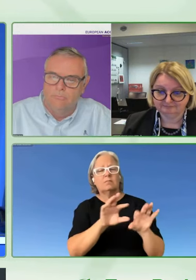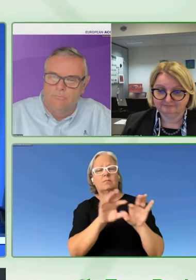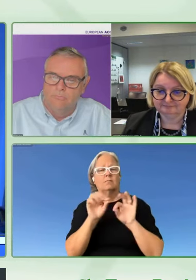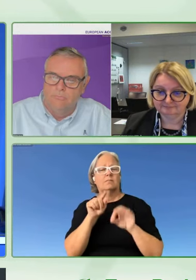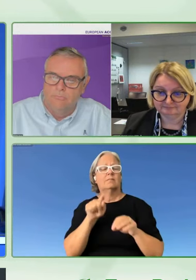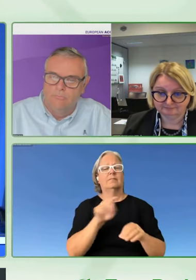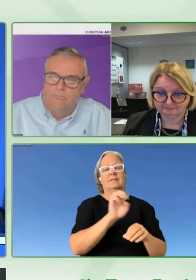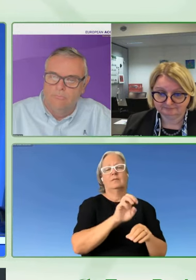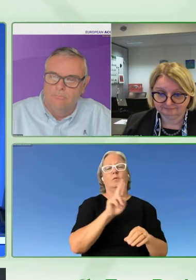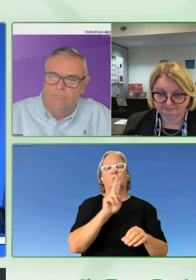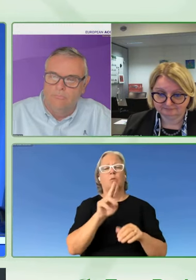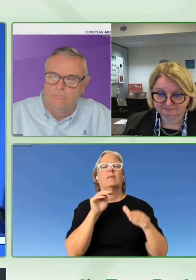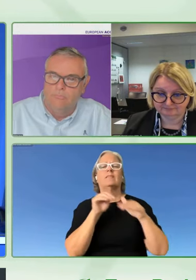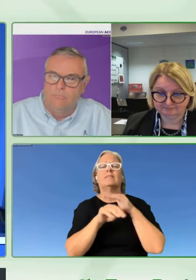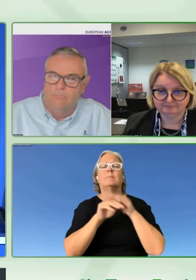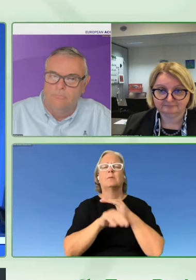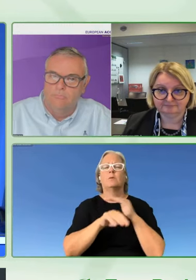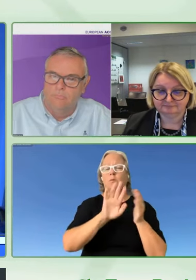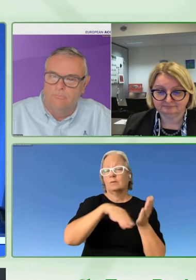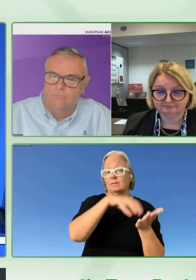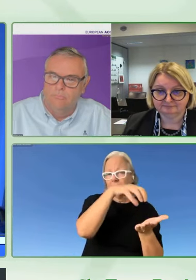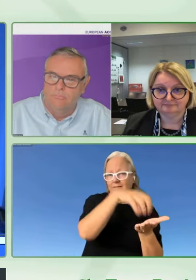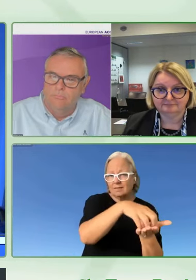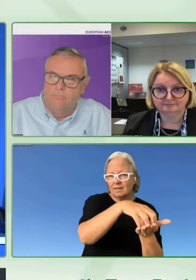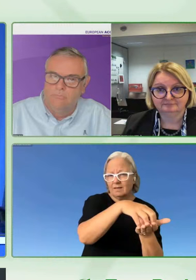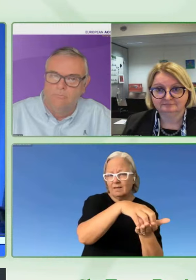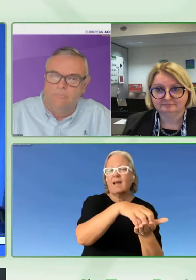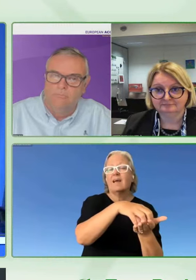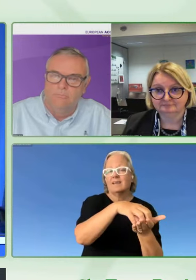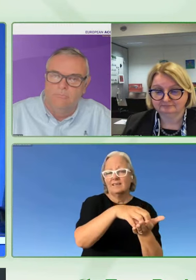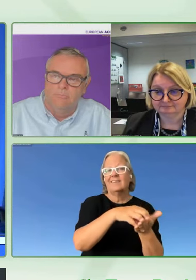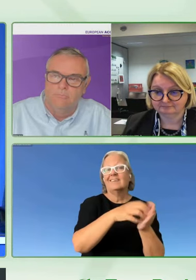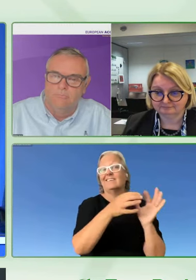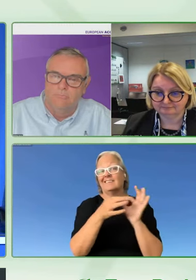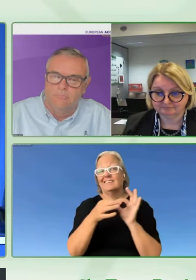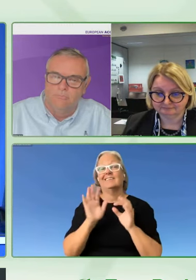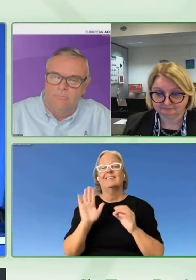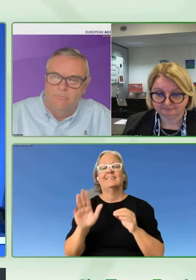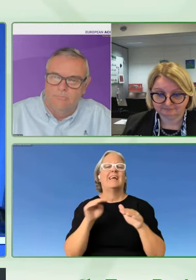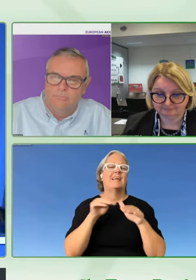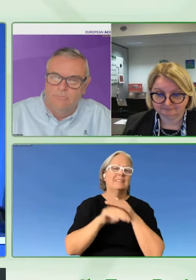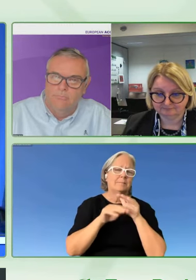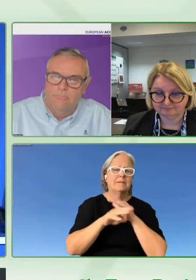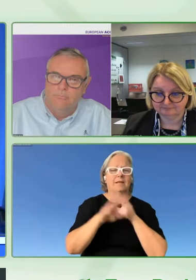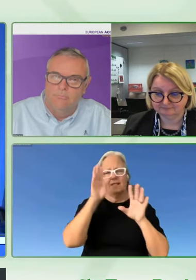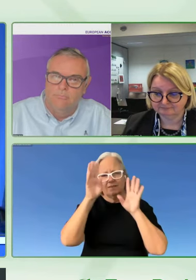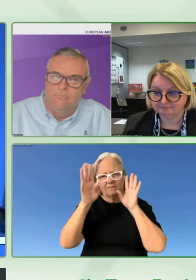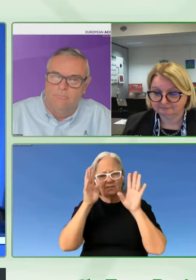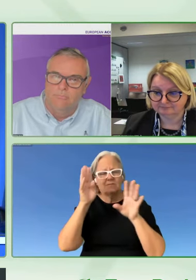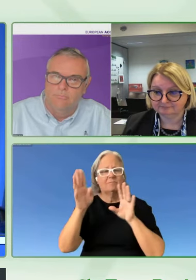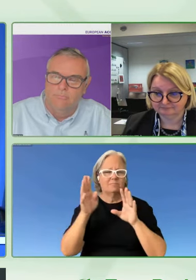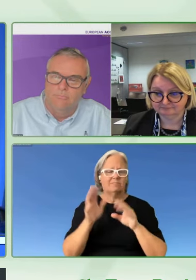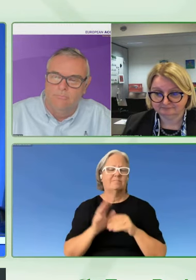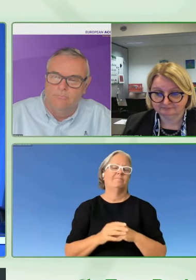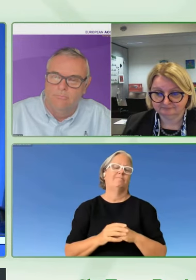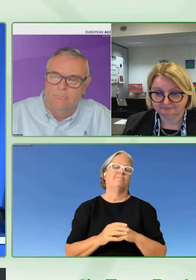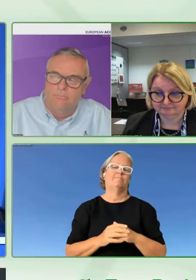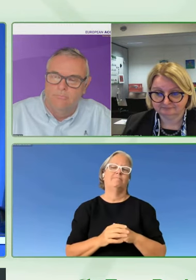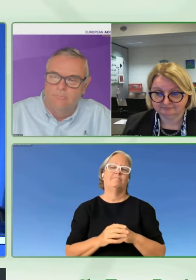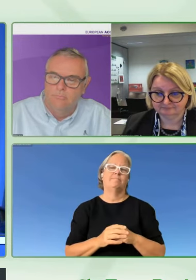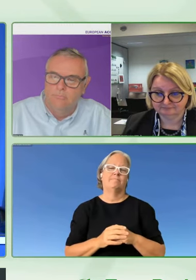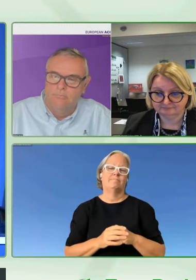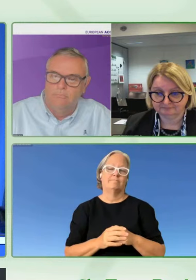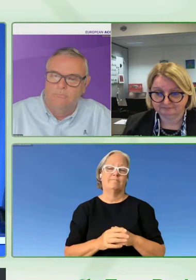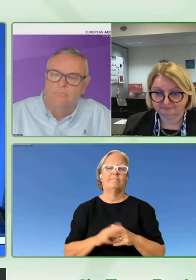an activity that he combines with his current job as director of accessibility and innovation at the Ombudsperson Foundation, a position he has